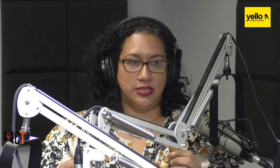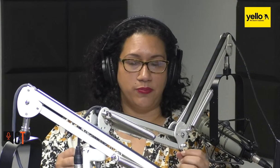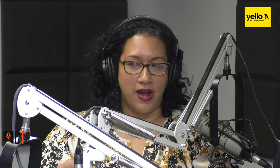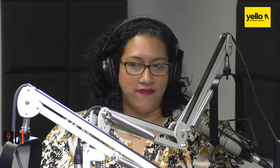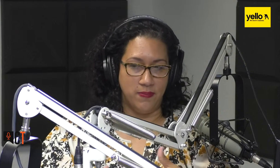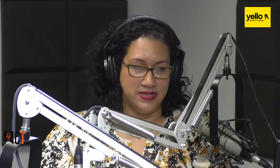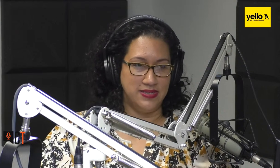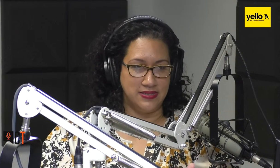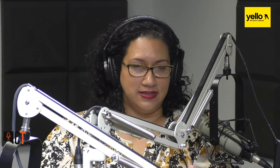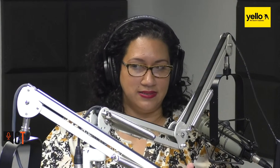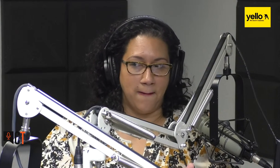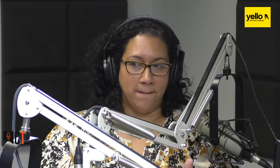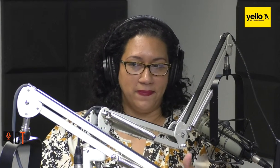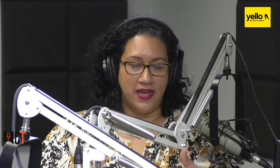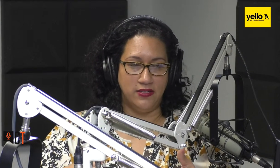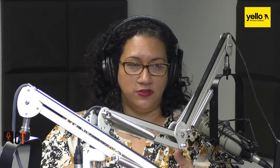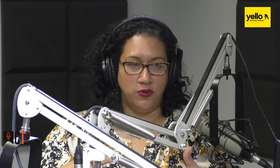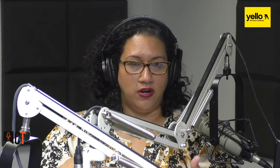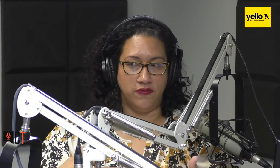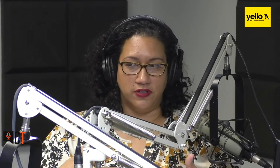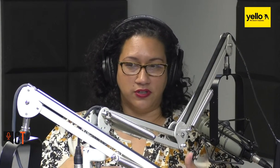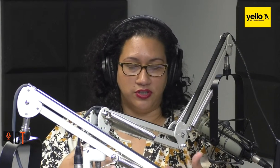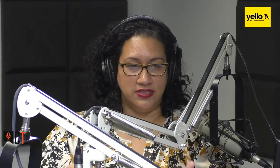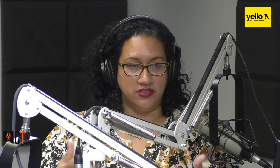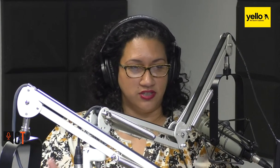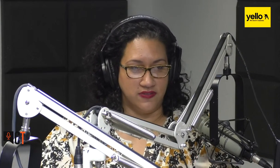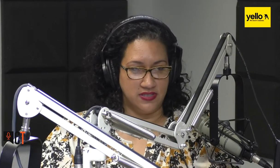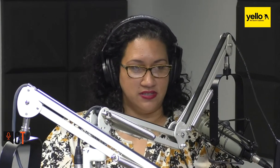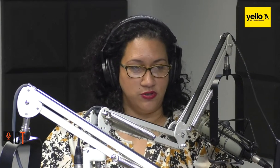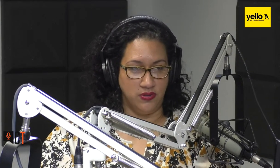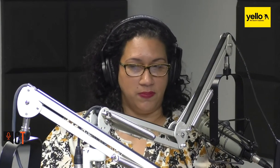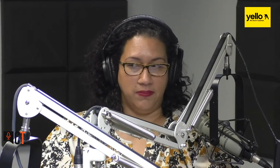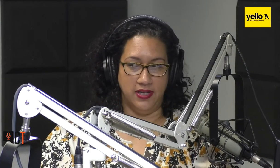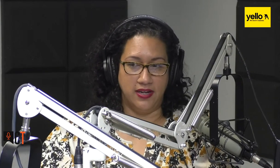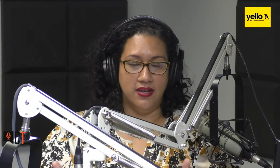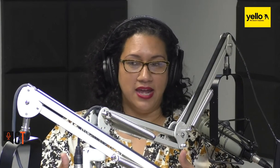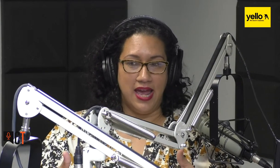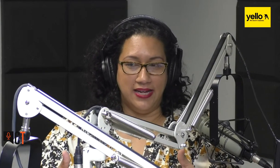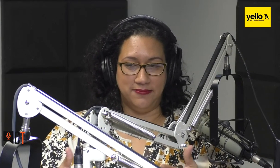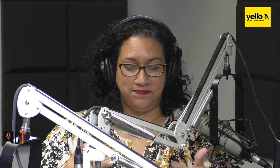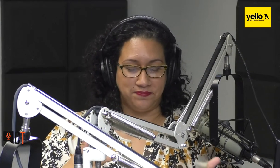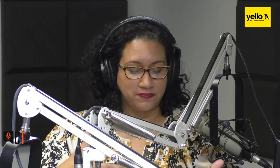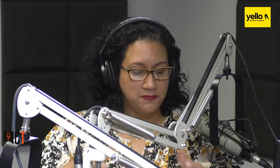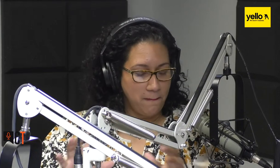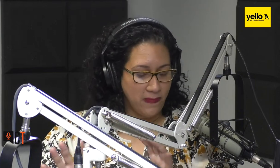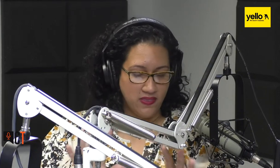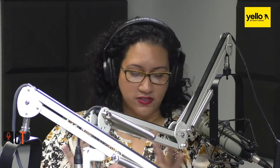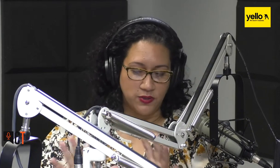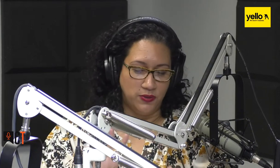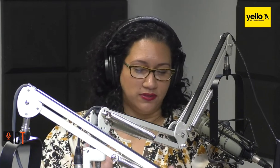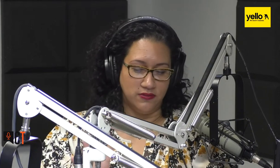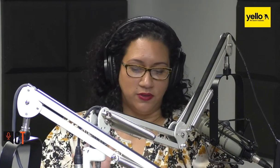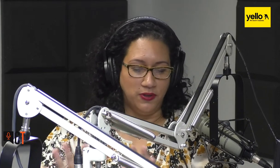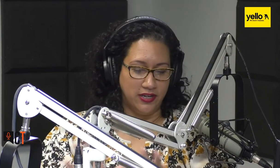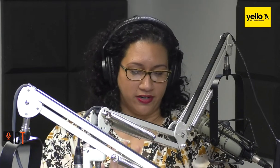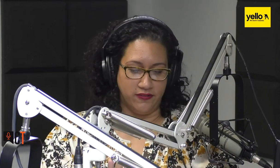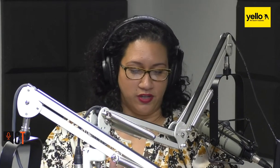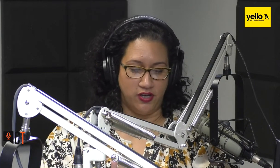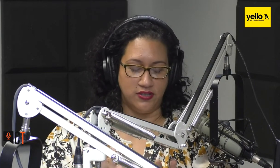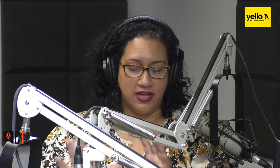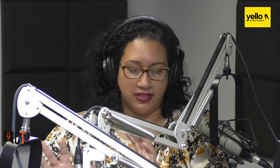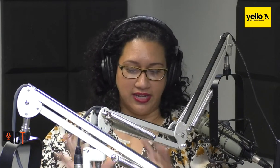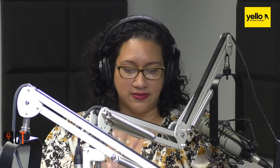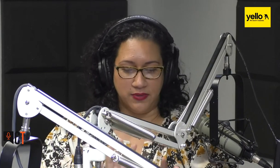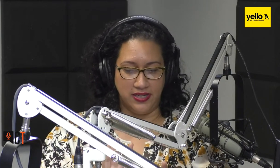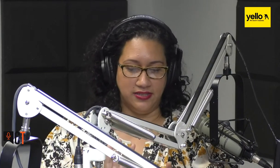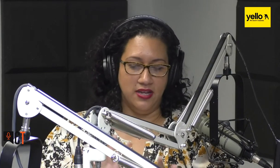facility. These are private businesses that do offer goods and services to the public. And there's a whole area of